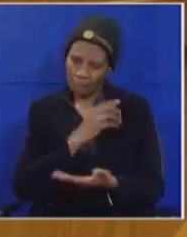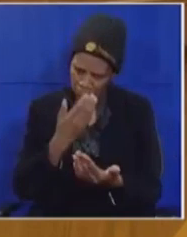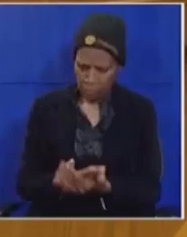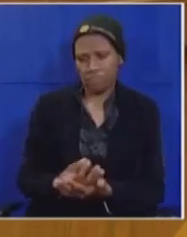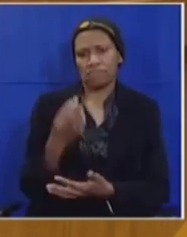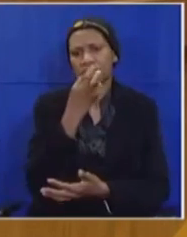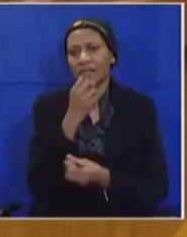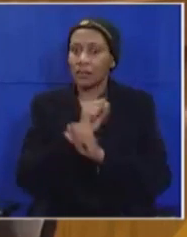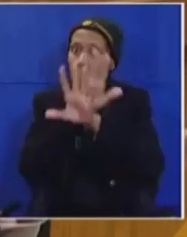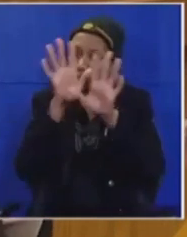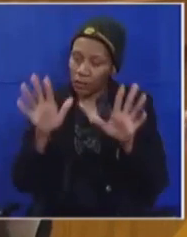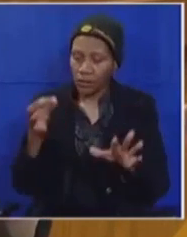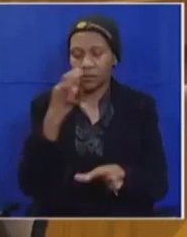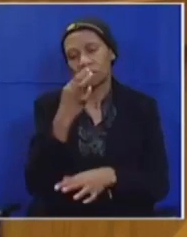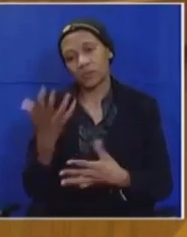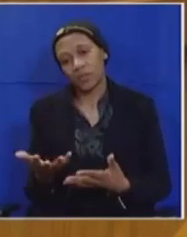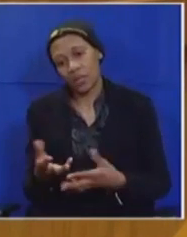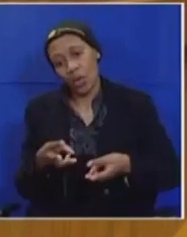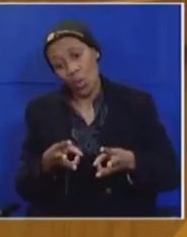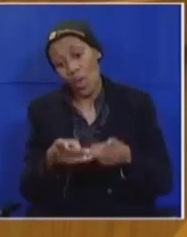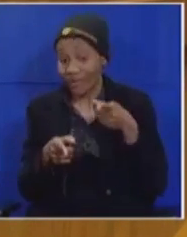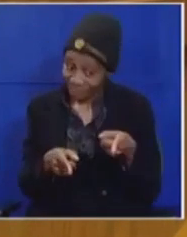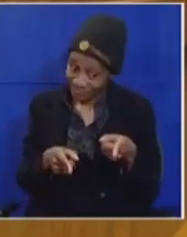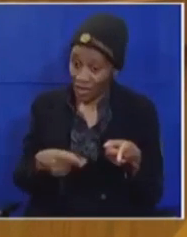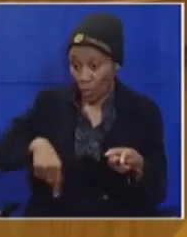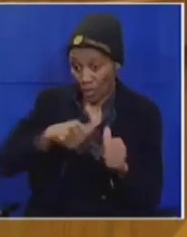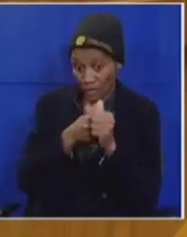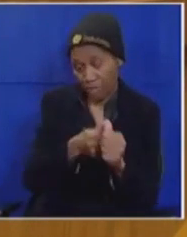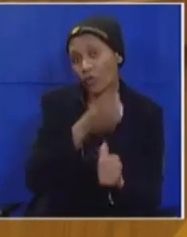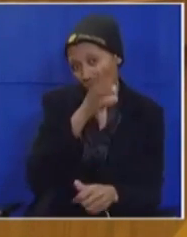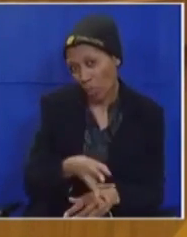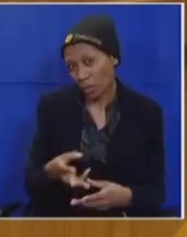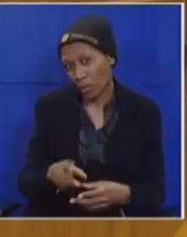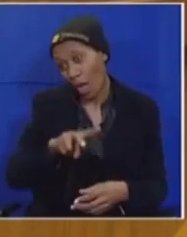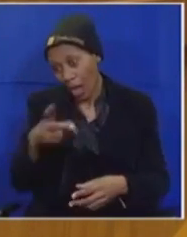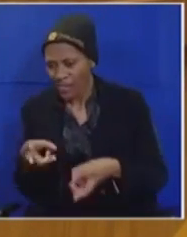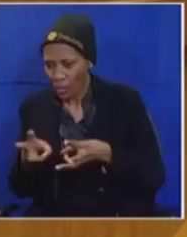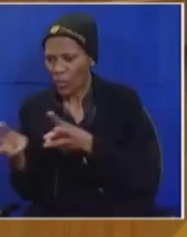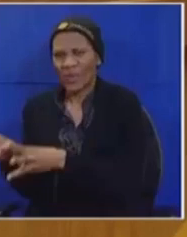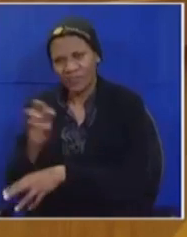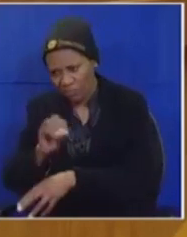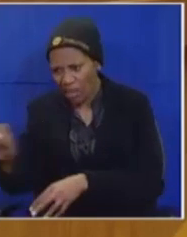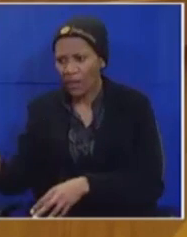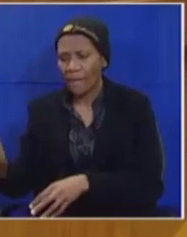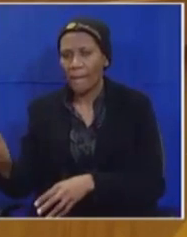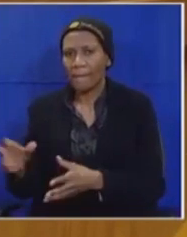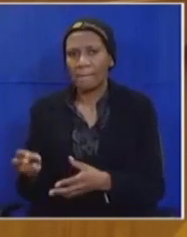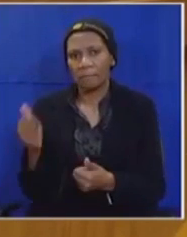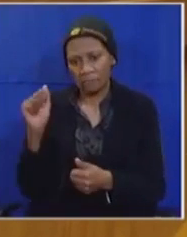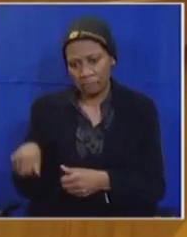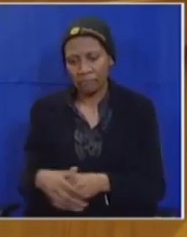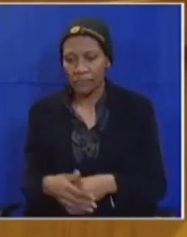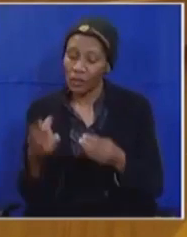greater clarity, it is one of the measures we can use, and we can use a whole range of other measures as well. So,